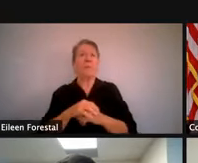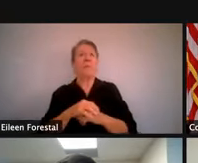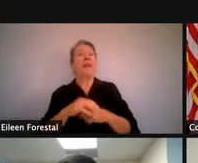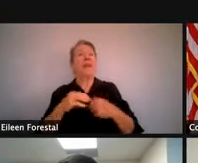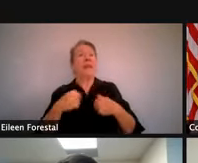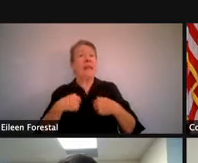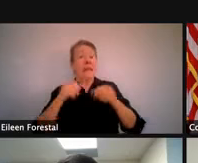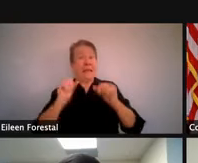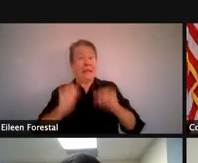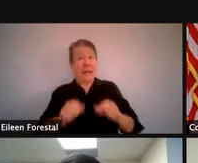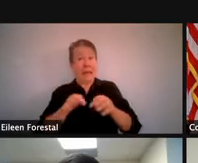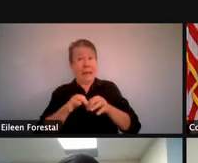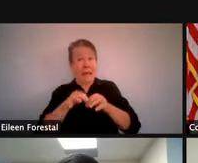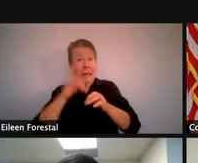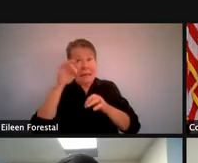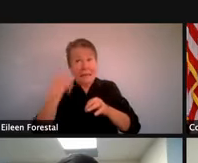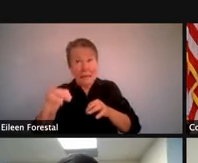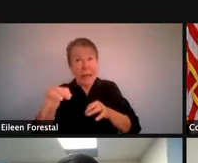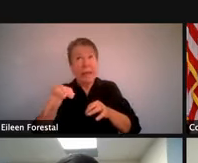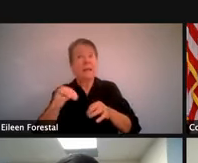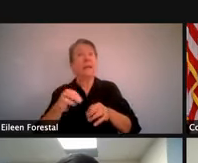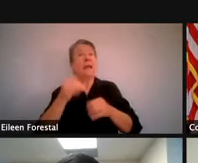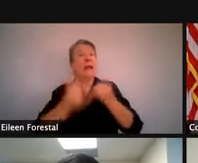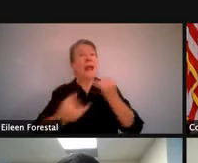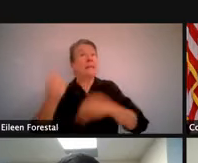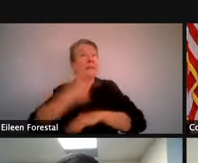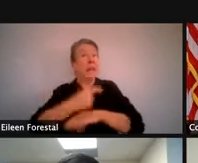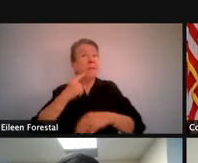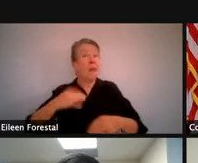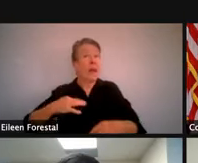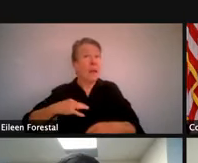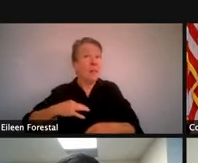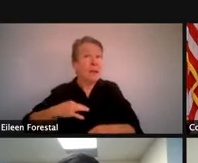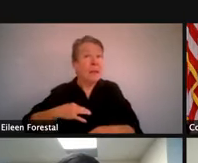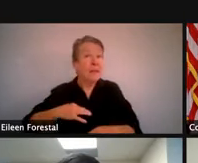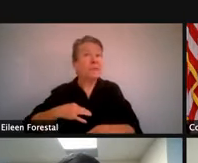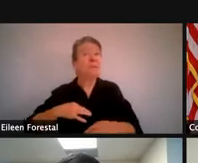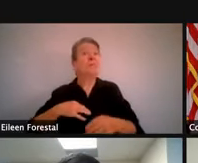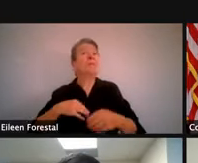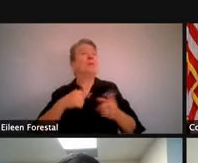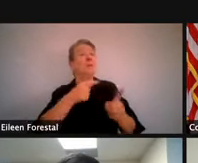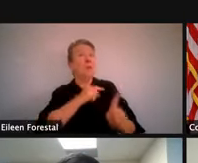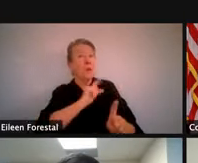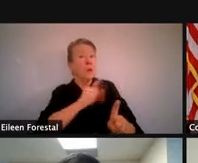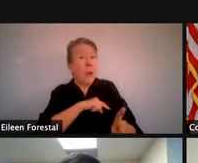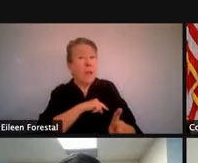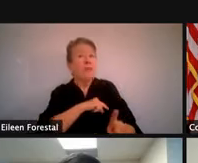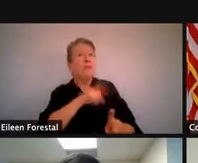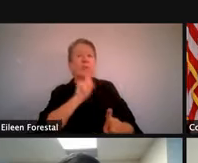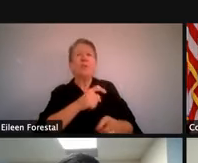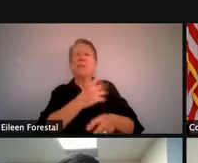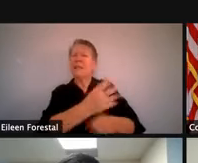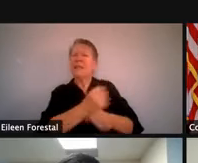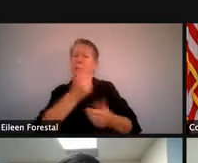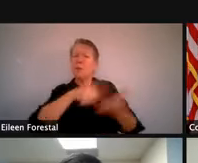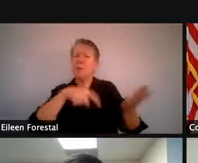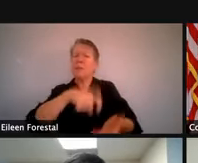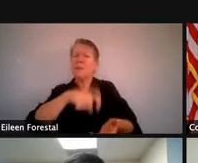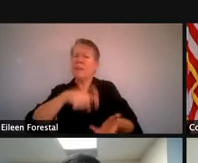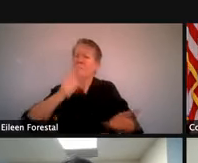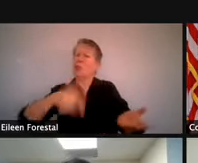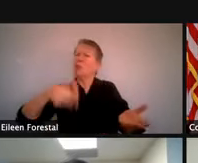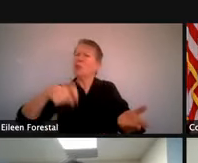me all in. We want to make sure anybody who's eligible gets what they need. So we'll get Rob to follow up with you. But I do want to say this: you've